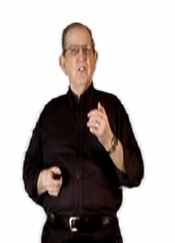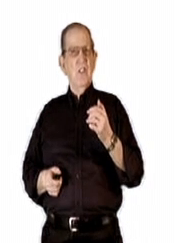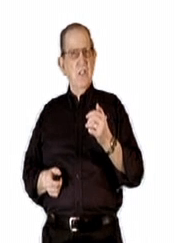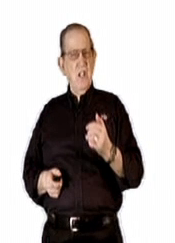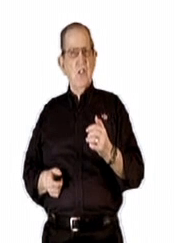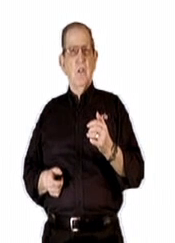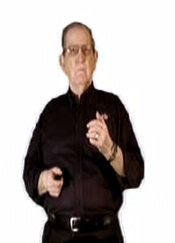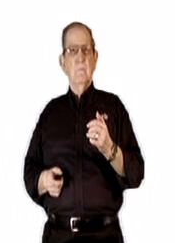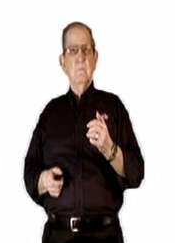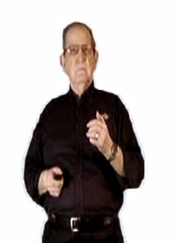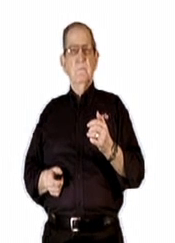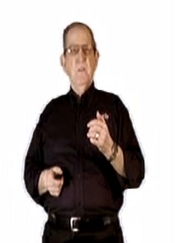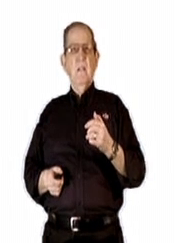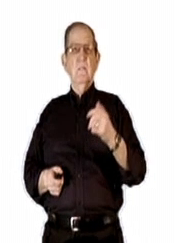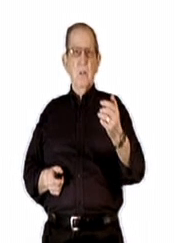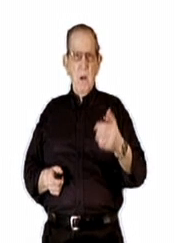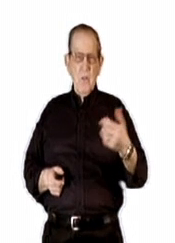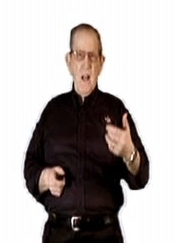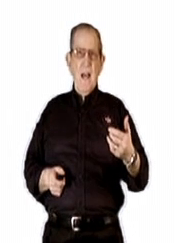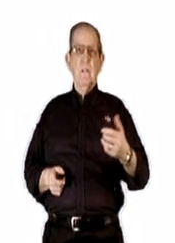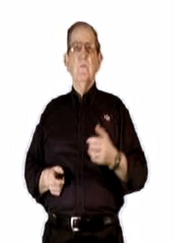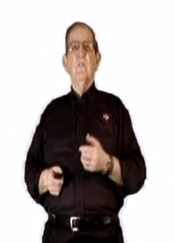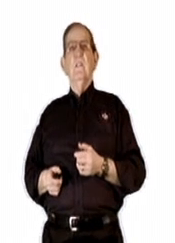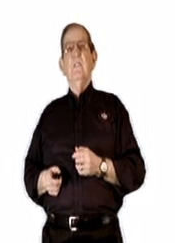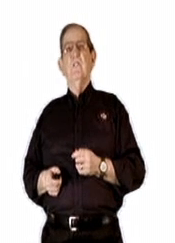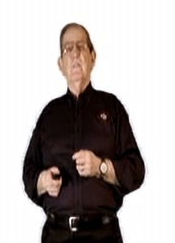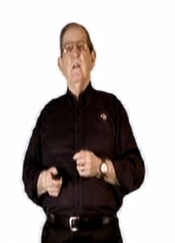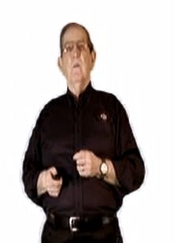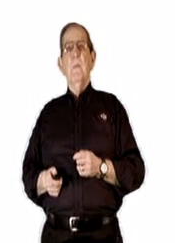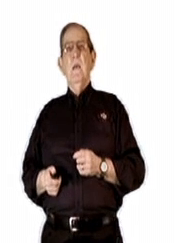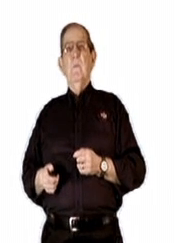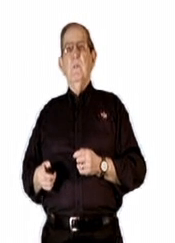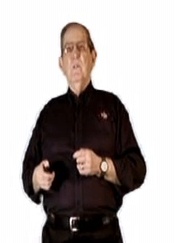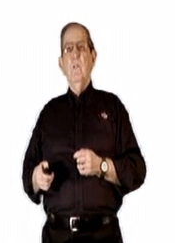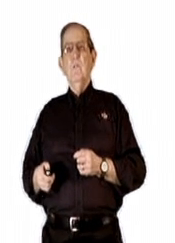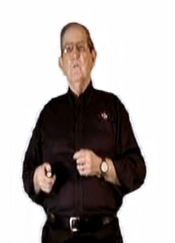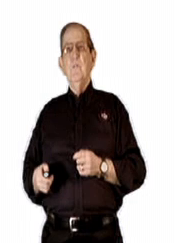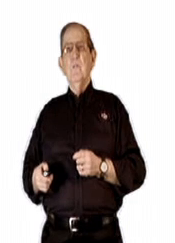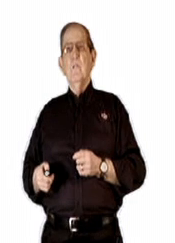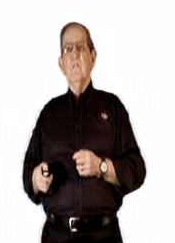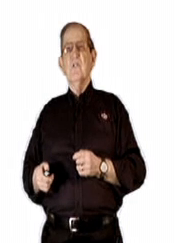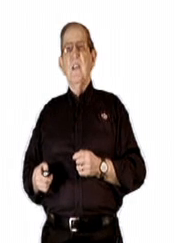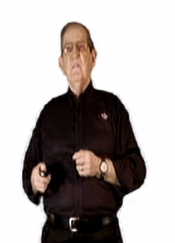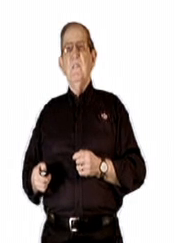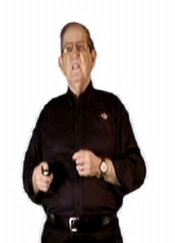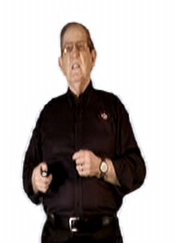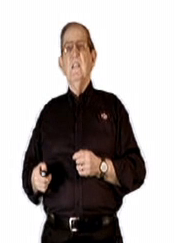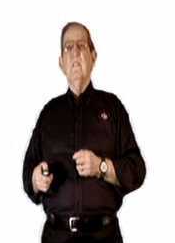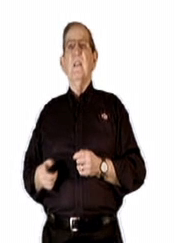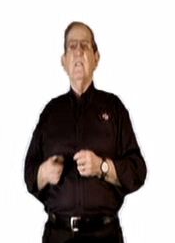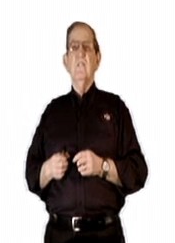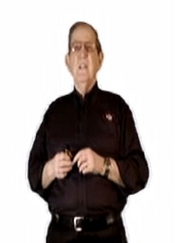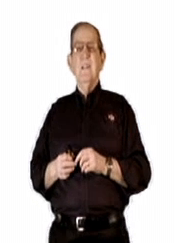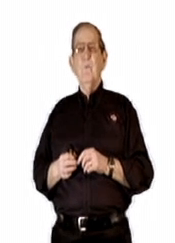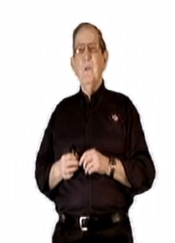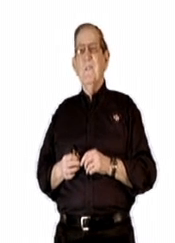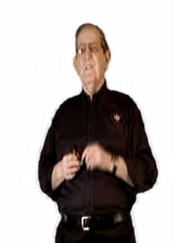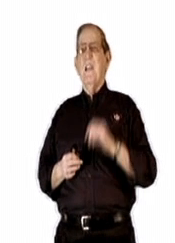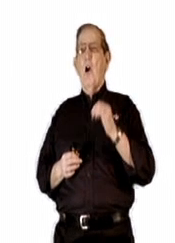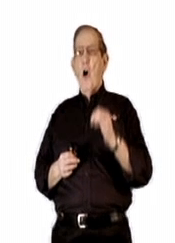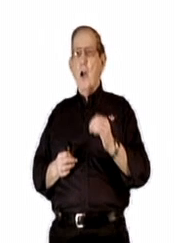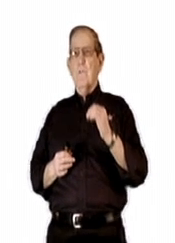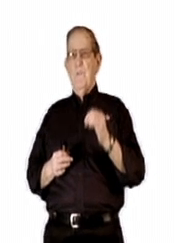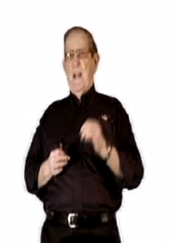flash condition, and some other items are listed there. But notice when you go to 70E, then that's dealing with